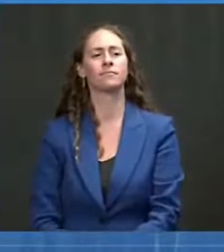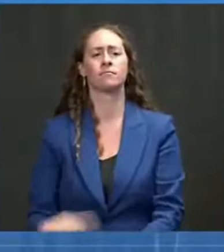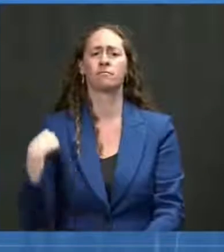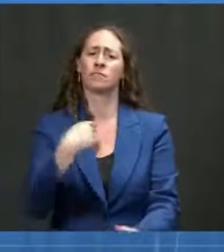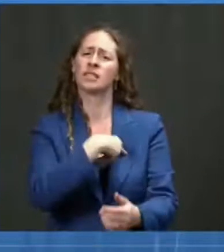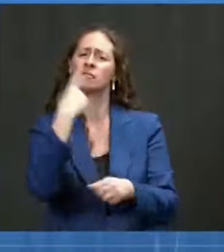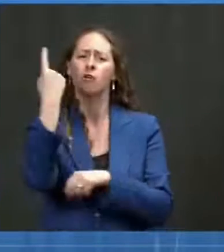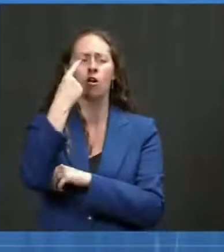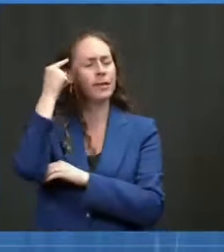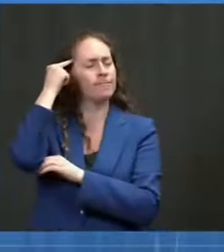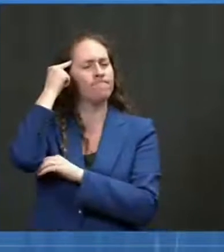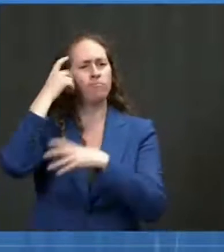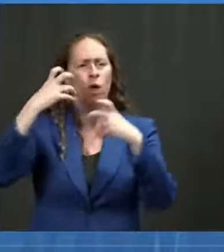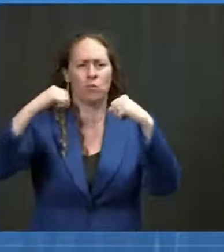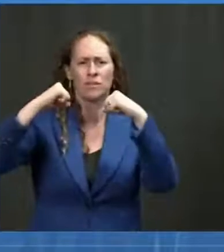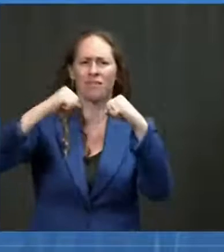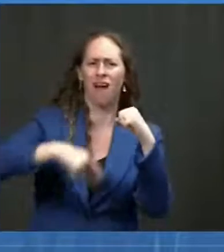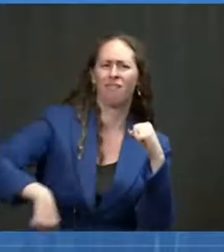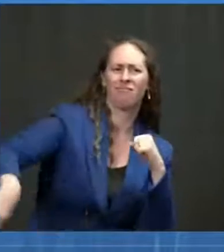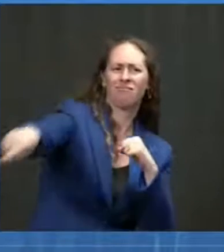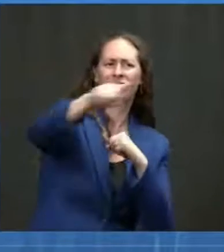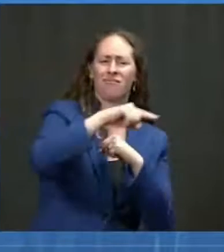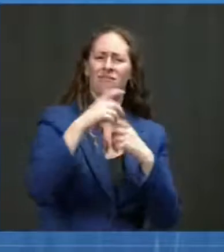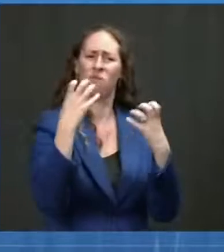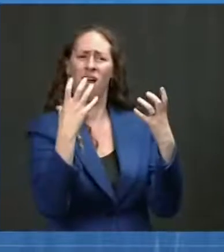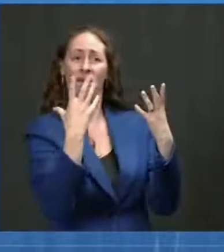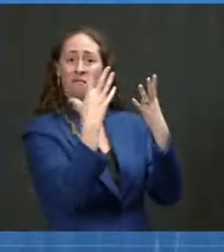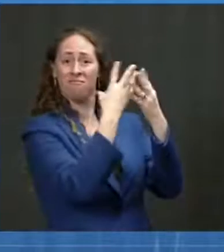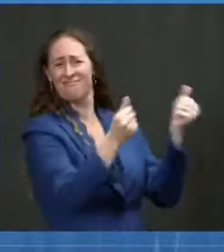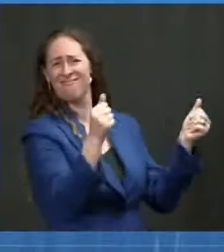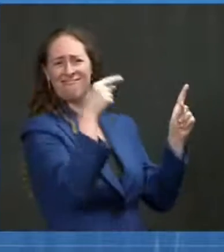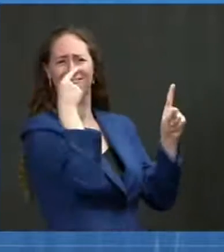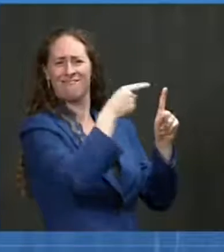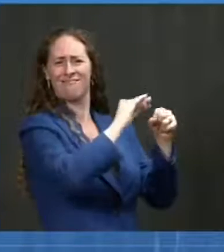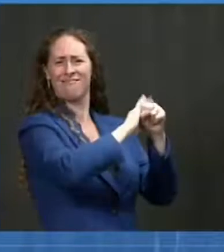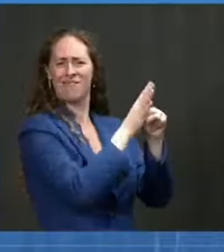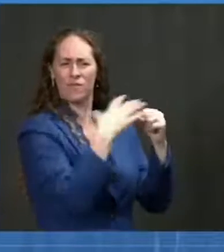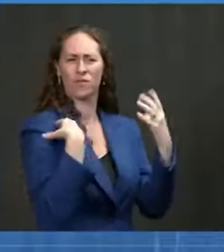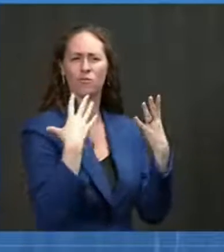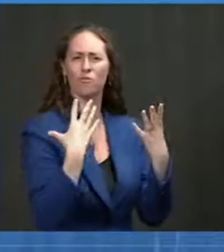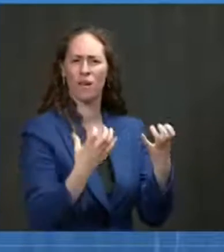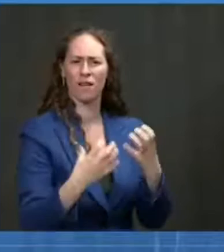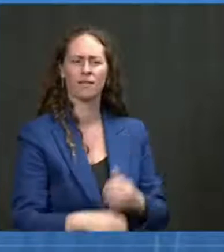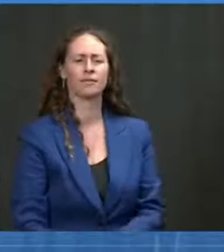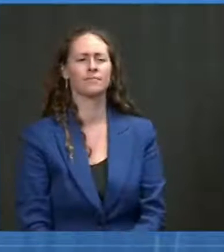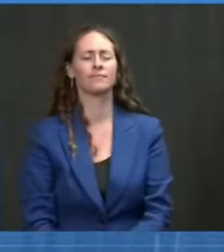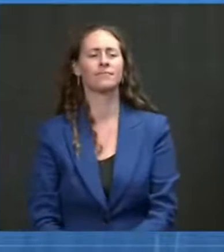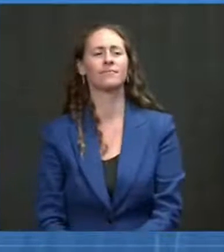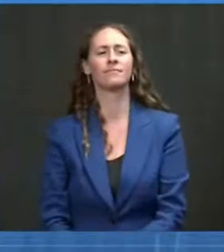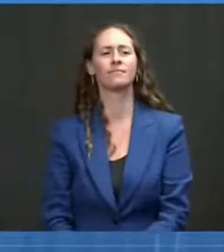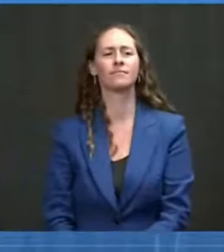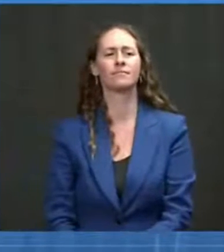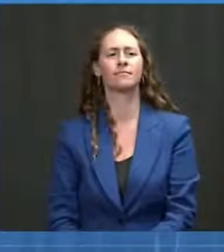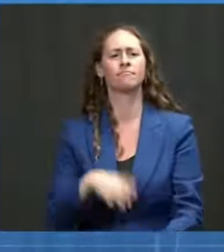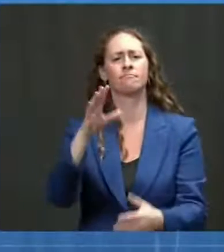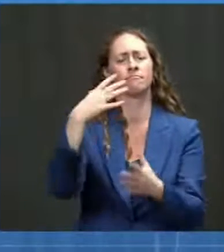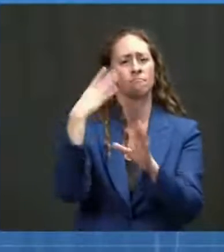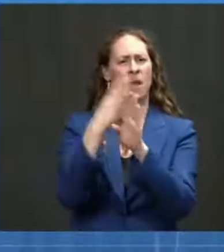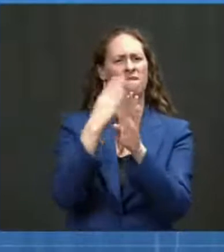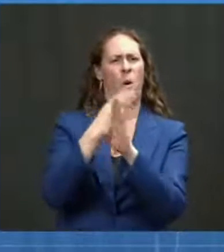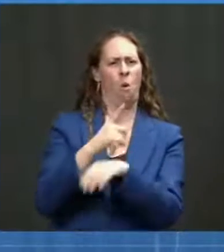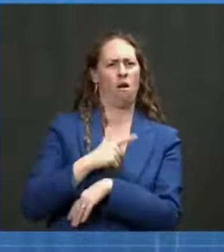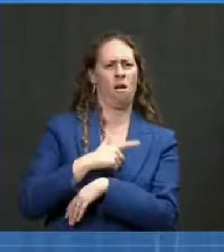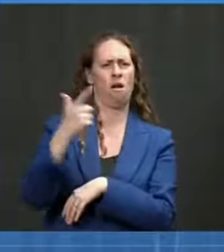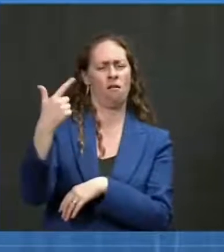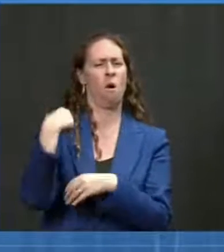and to stay ahead of this virus. Before I turn things over to Dr. Fauci to share the immunologic data informing